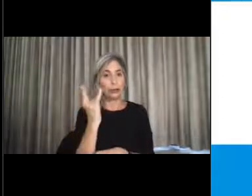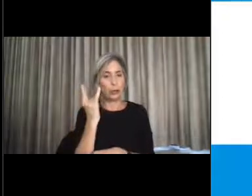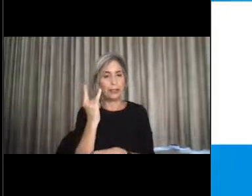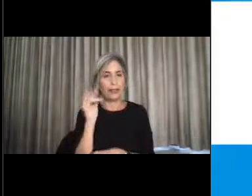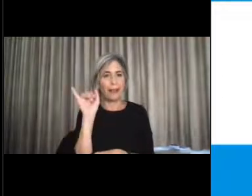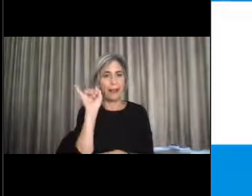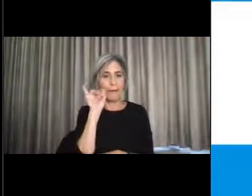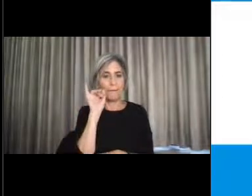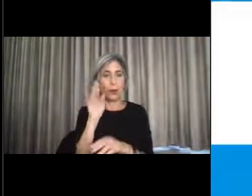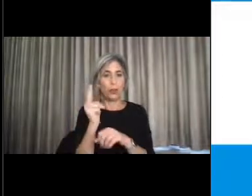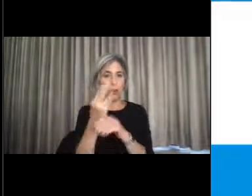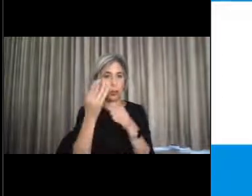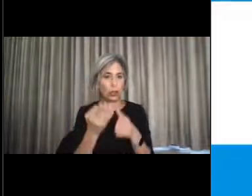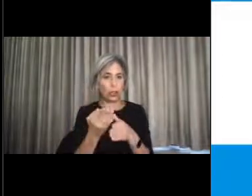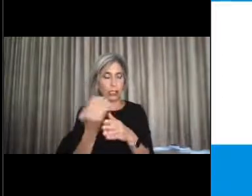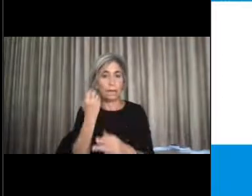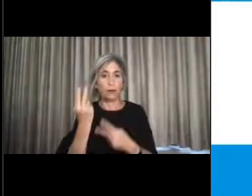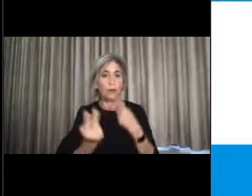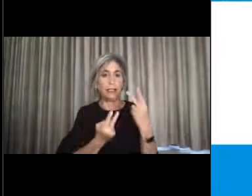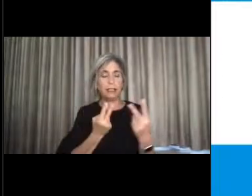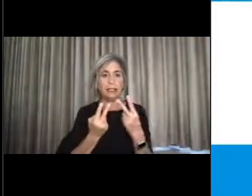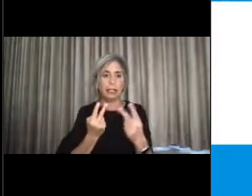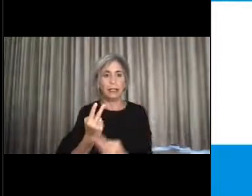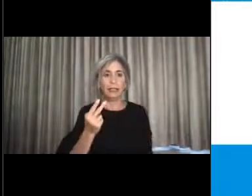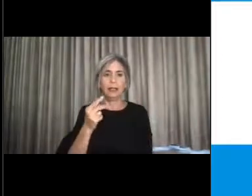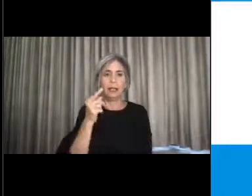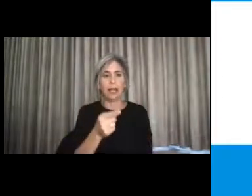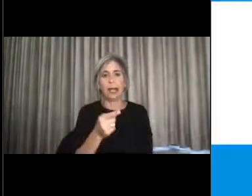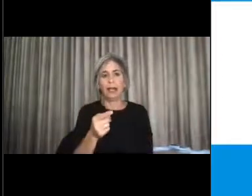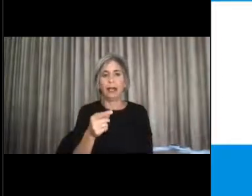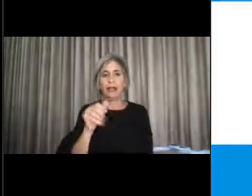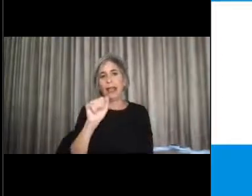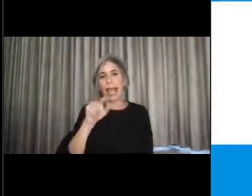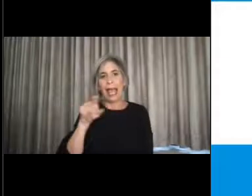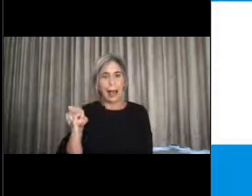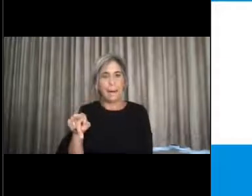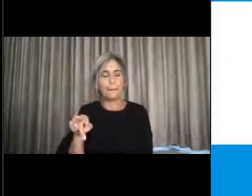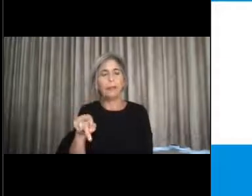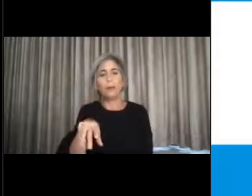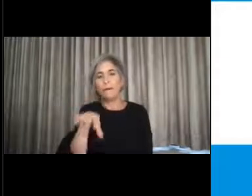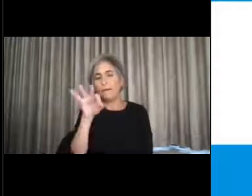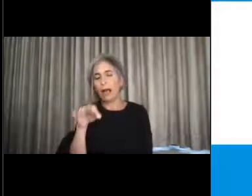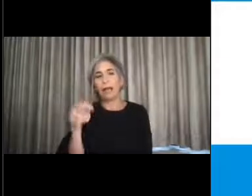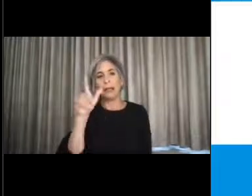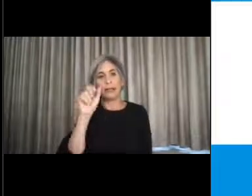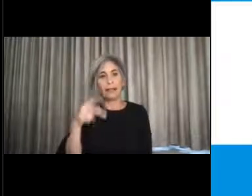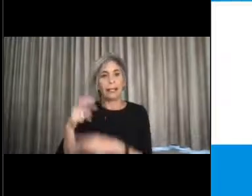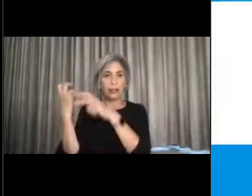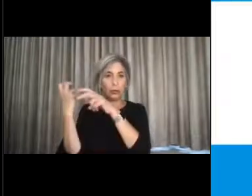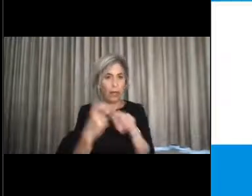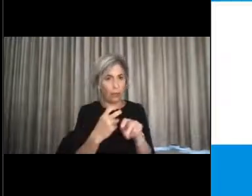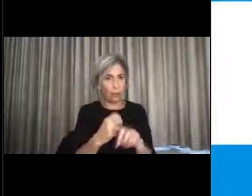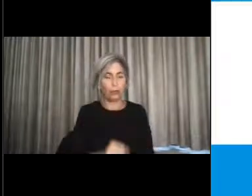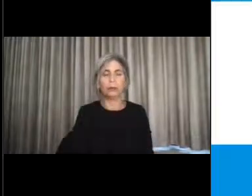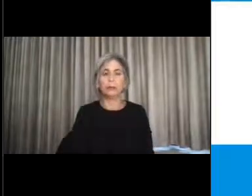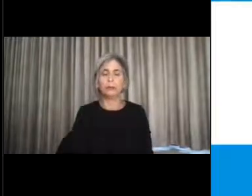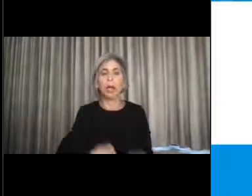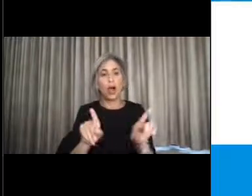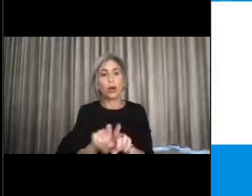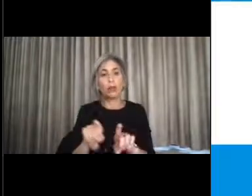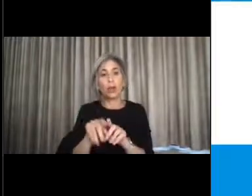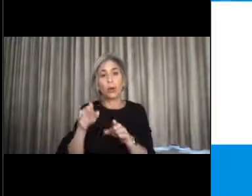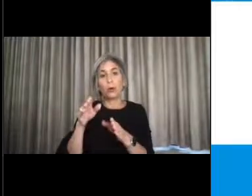and if you visit boynton-beach.org/app, you will find links to download the app. In addition to Nextdoor, we